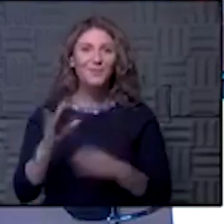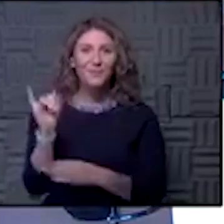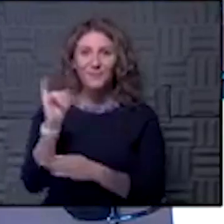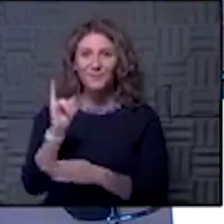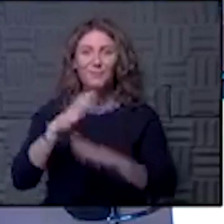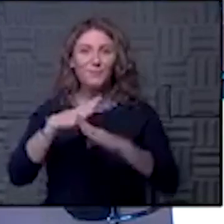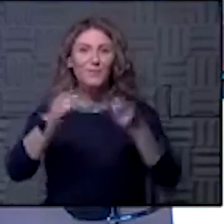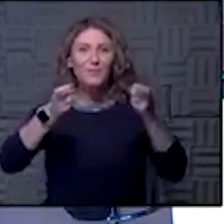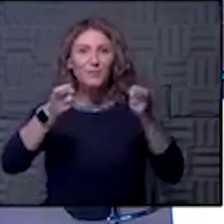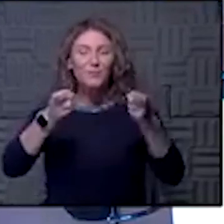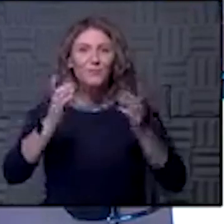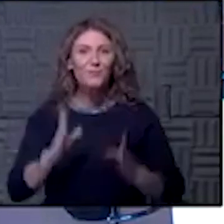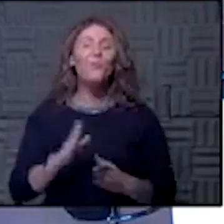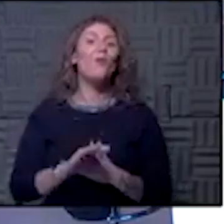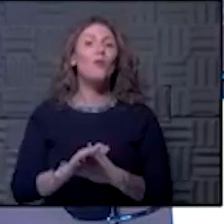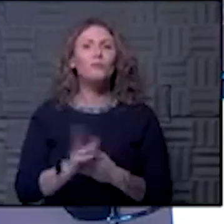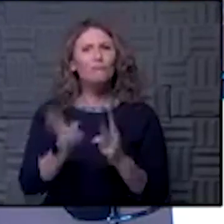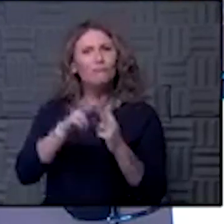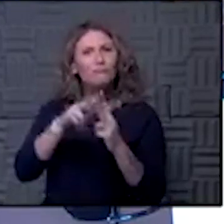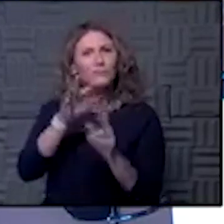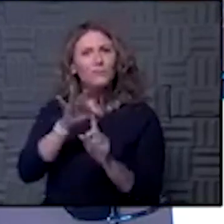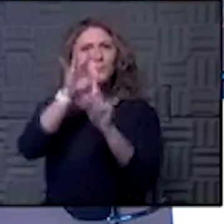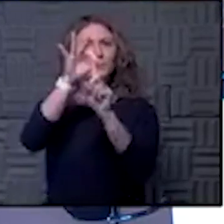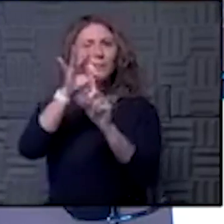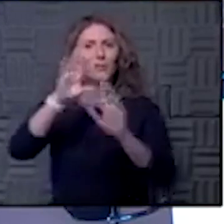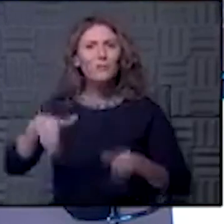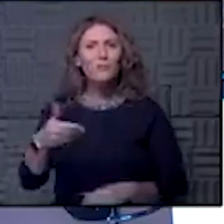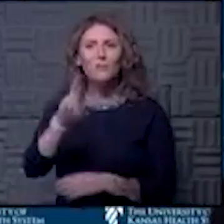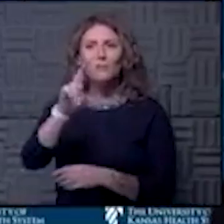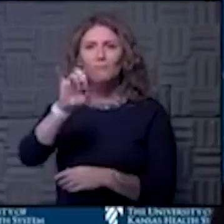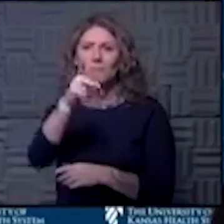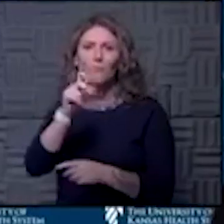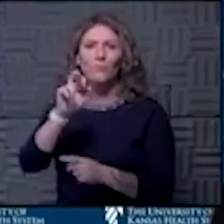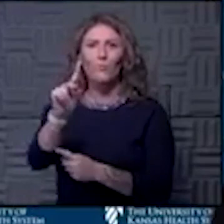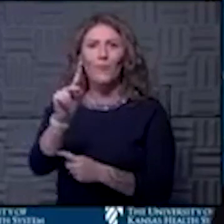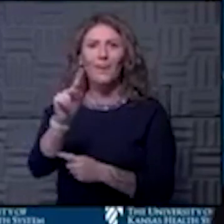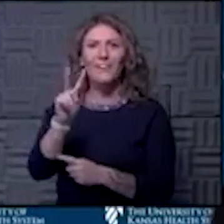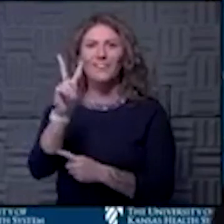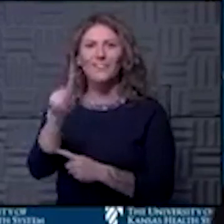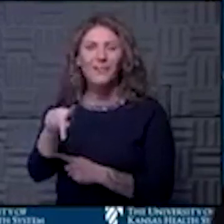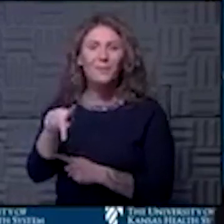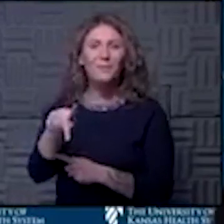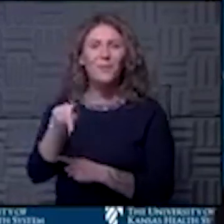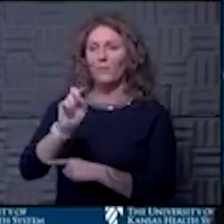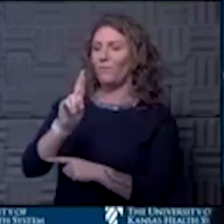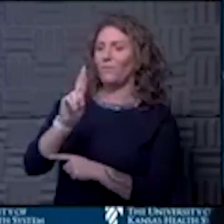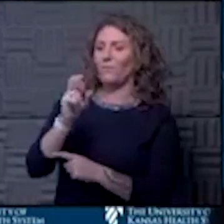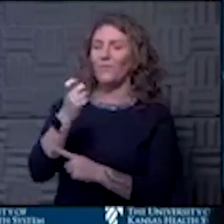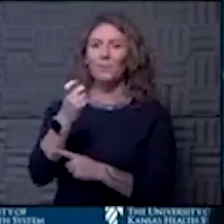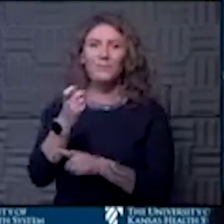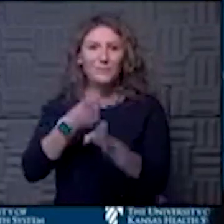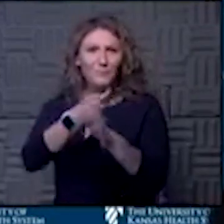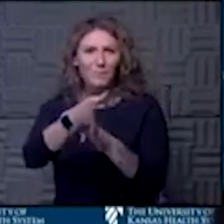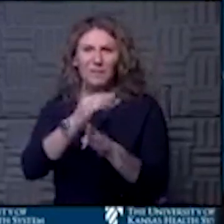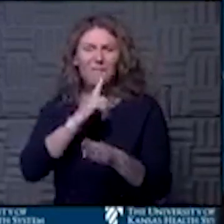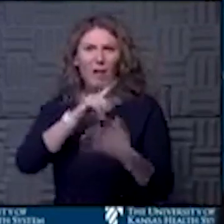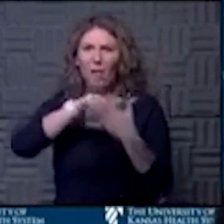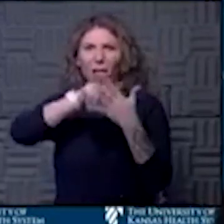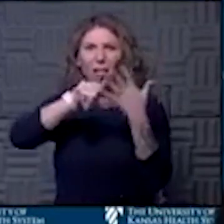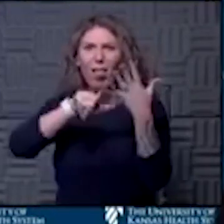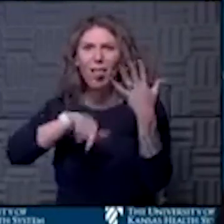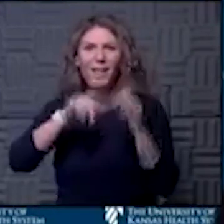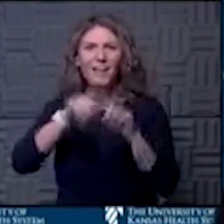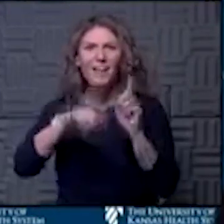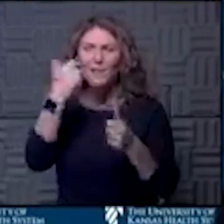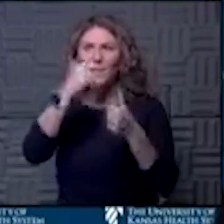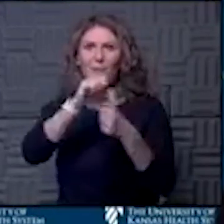Today we have two special guests. One is Rick Couldry. Rick is the VP of Pharmacy Professions and many other things. I can't even list all